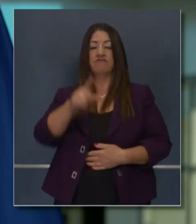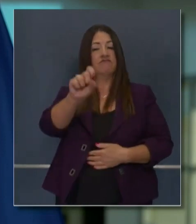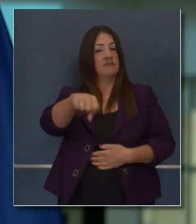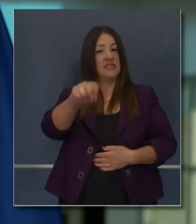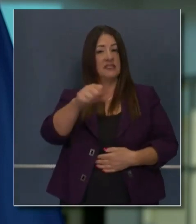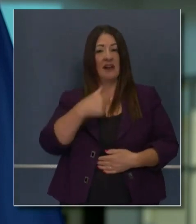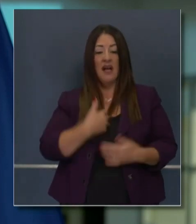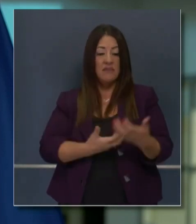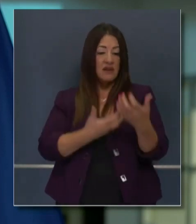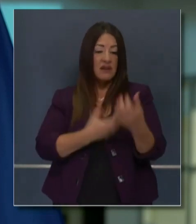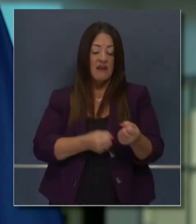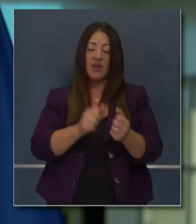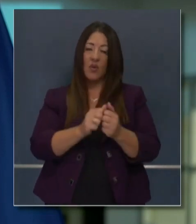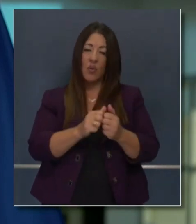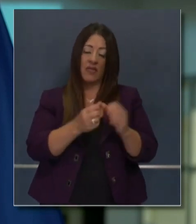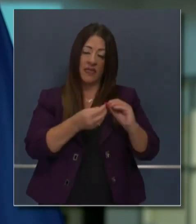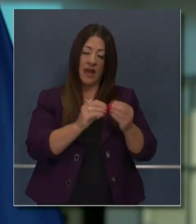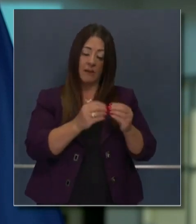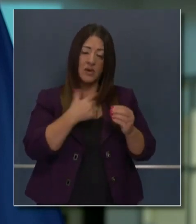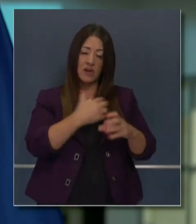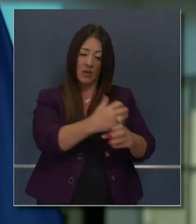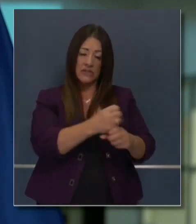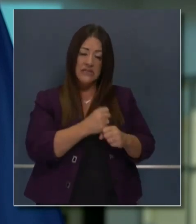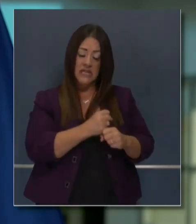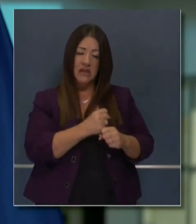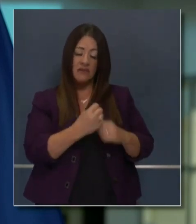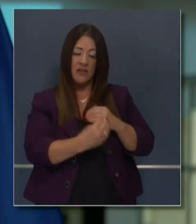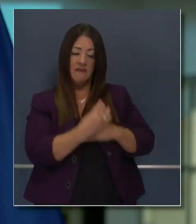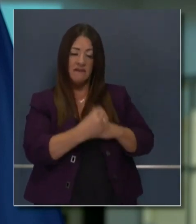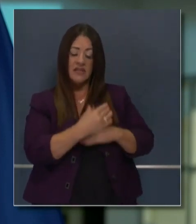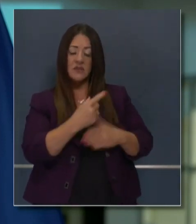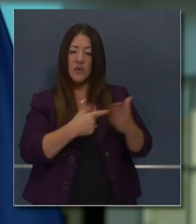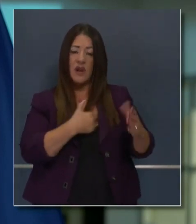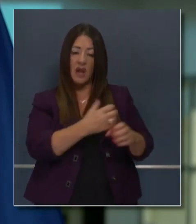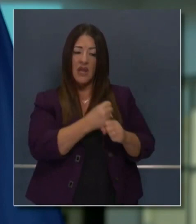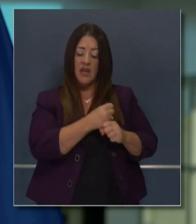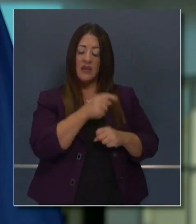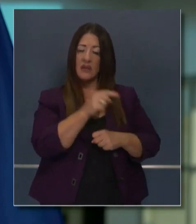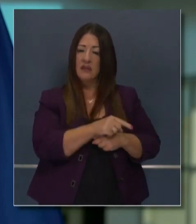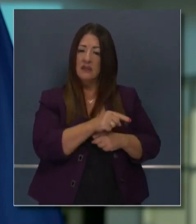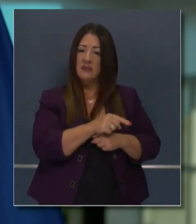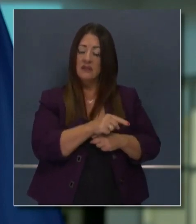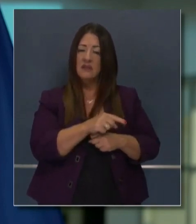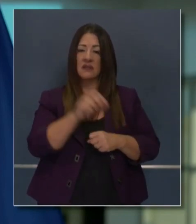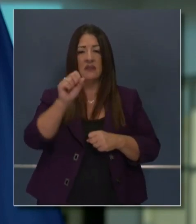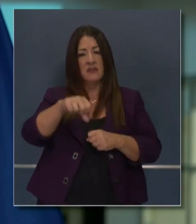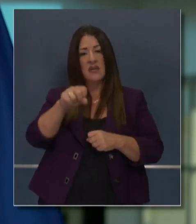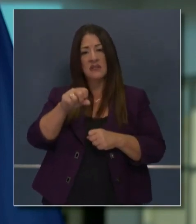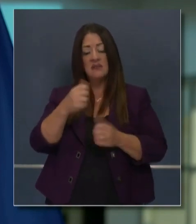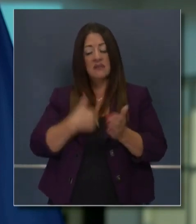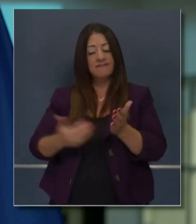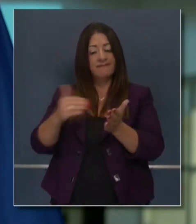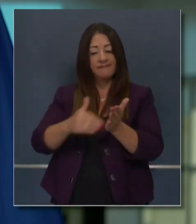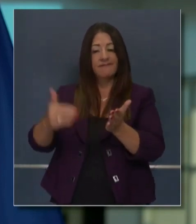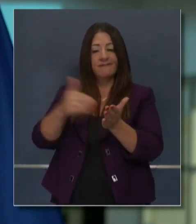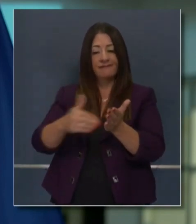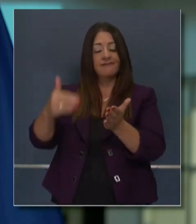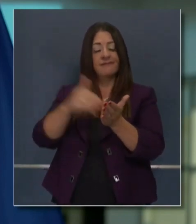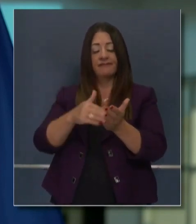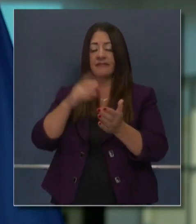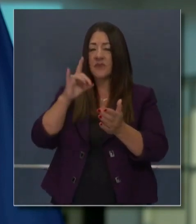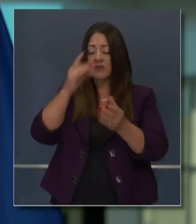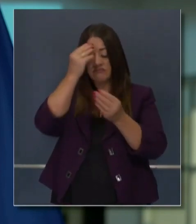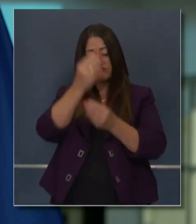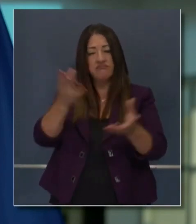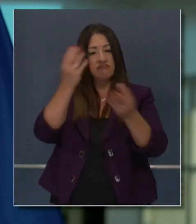I'm confident of that, and absolutely am assured with a redundancy that we've now put into place and